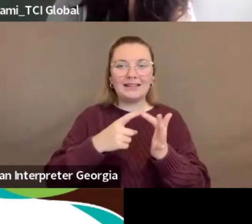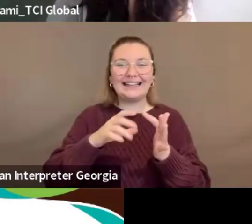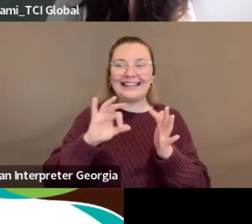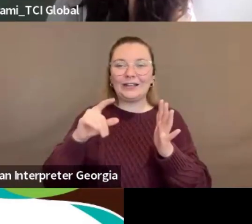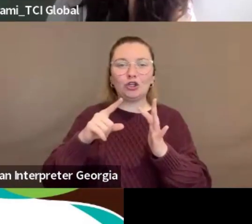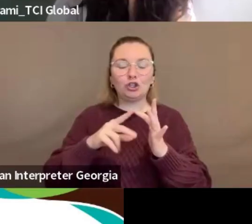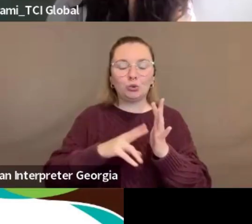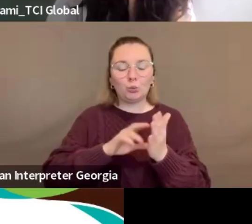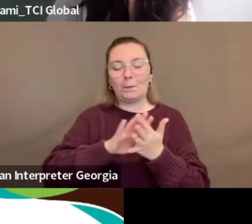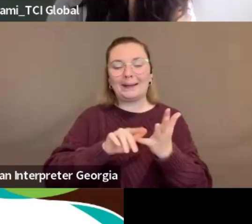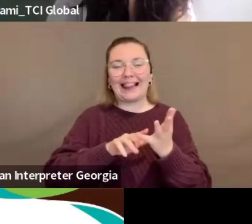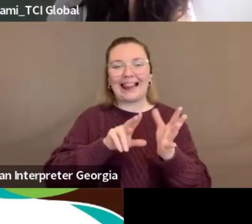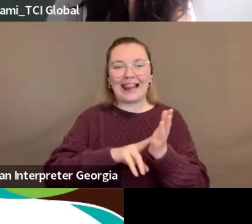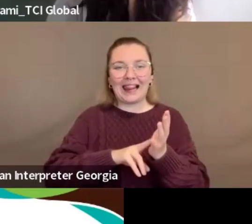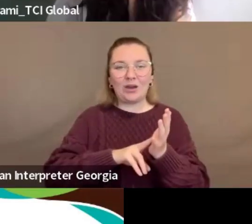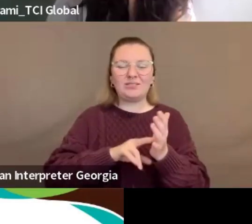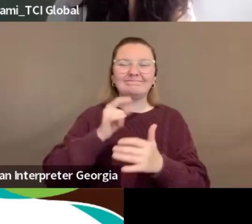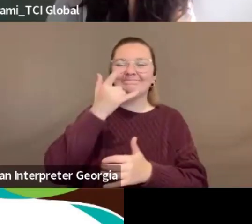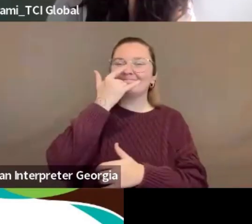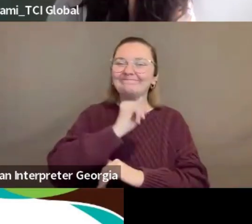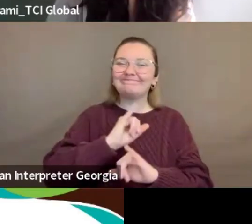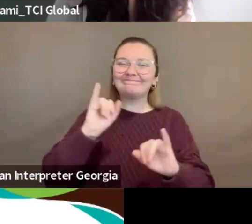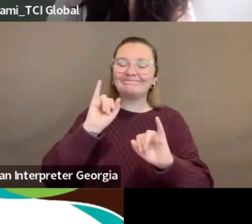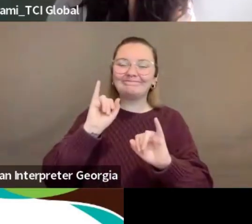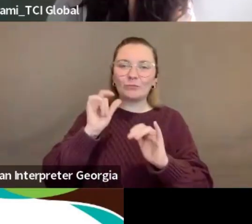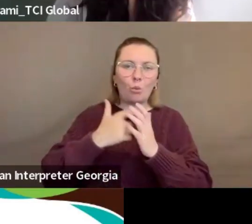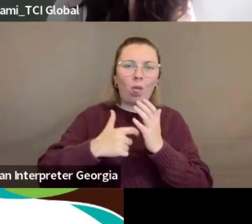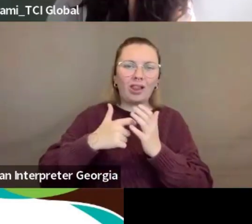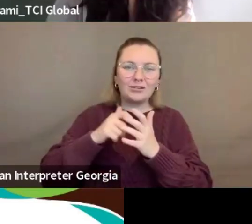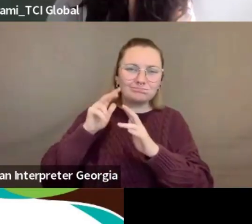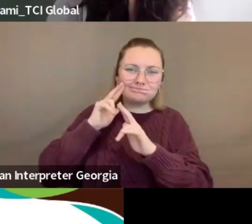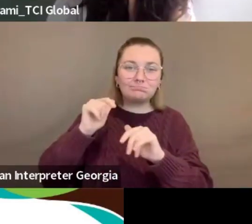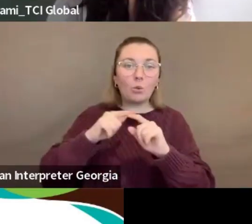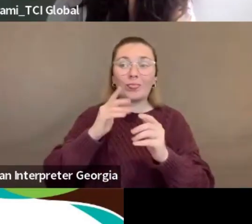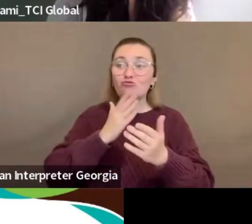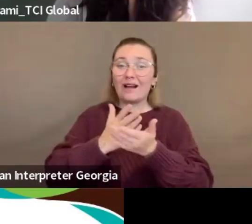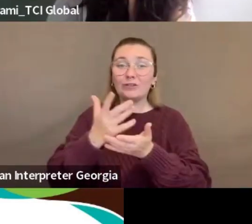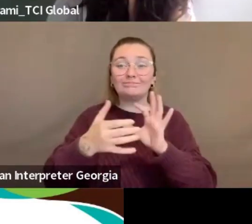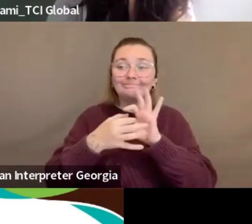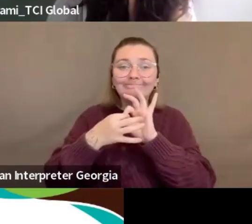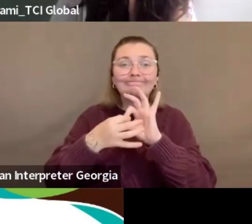degrading treatment, and the right to be included in communities and to belong.